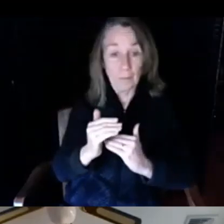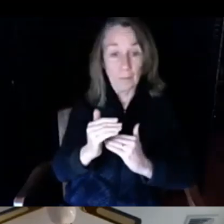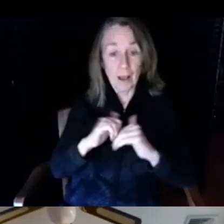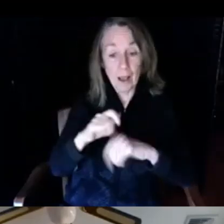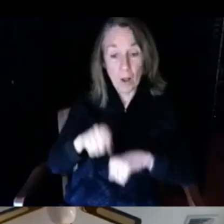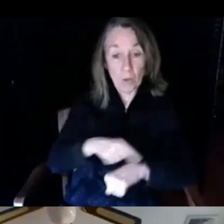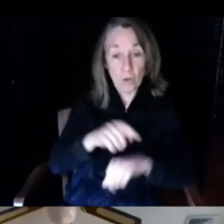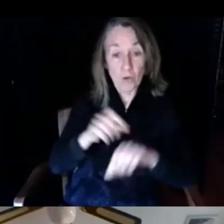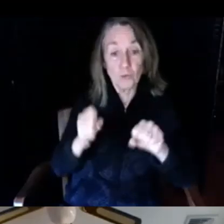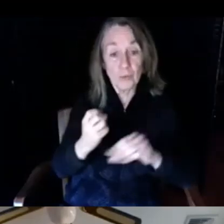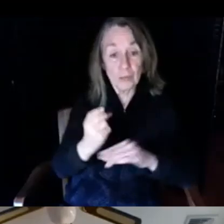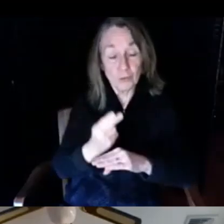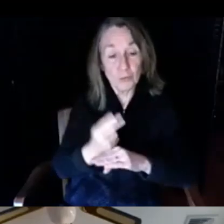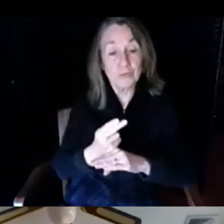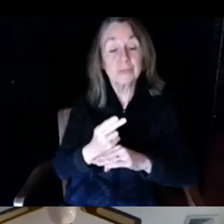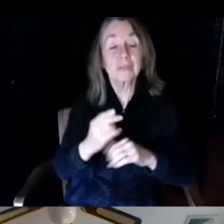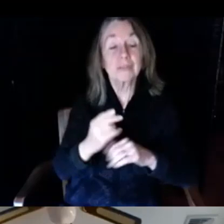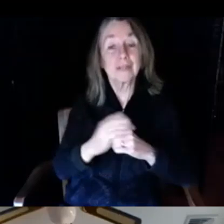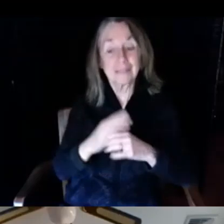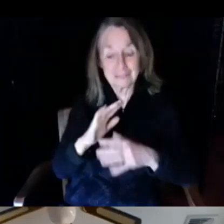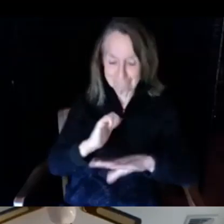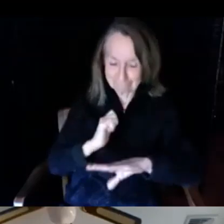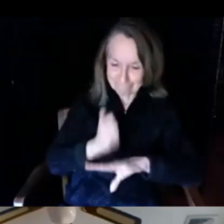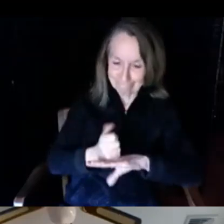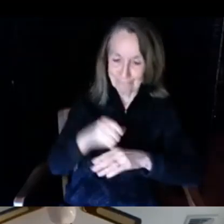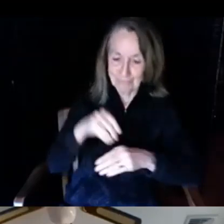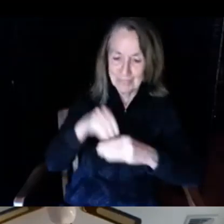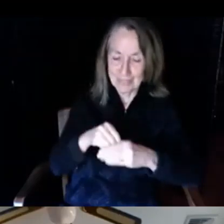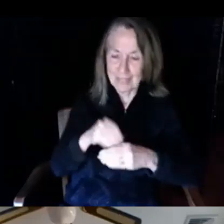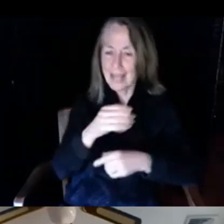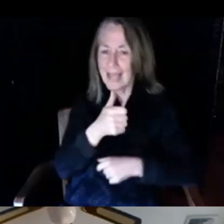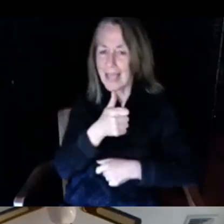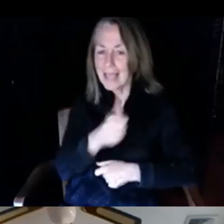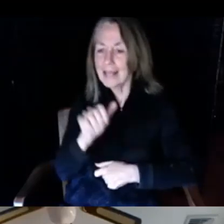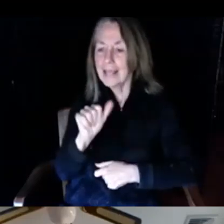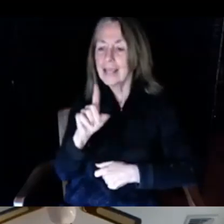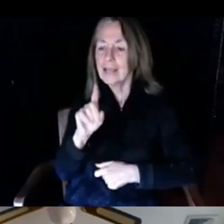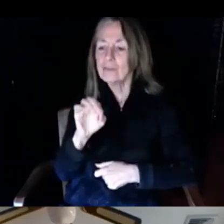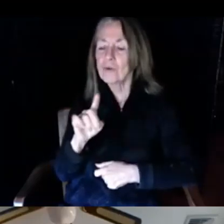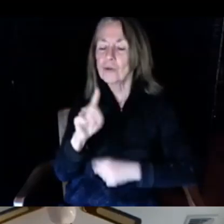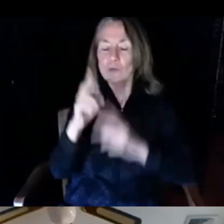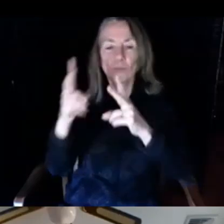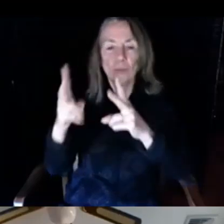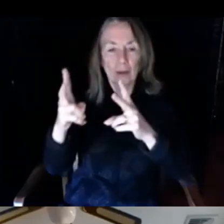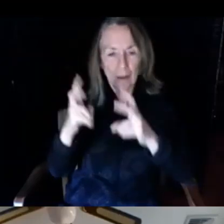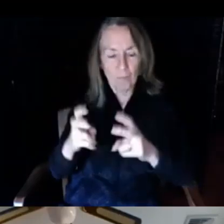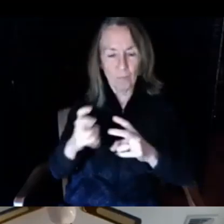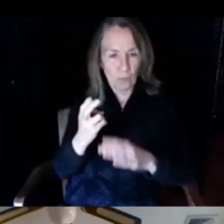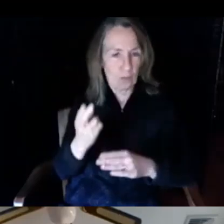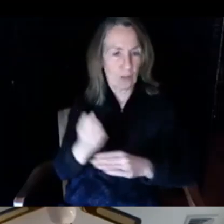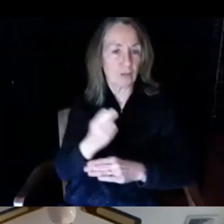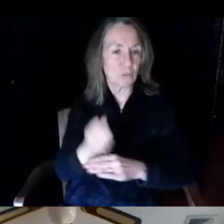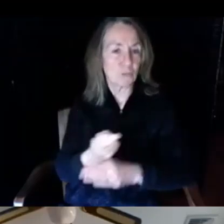for. And again, it is built right into any Android to download and be able to be used.